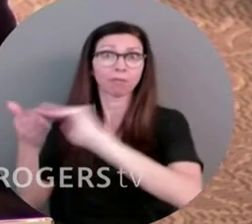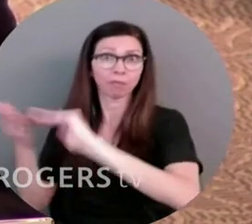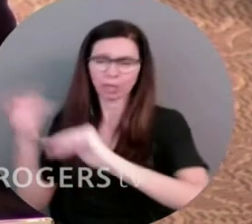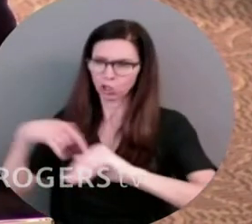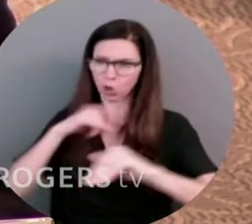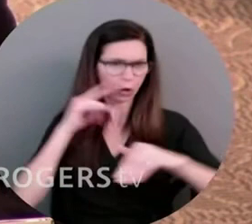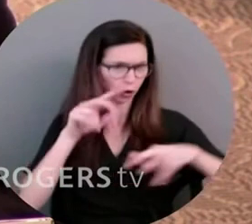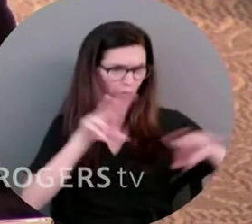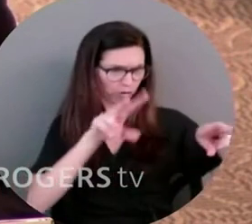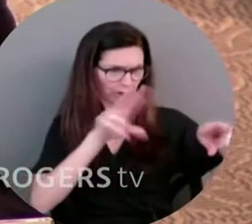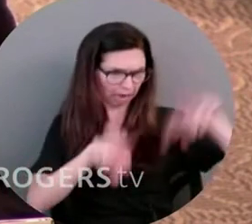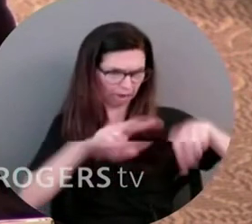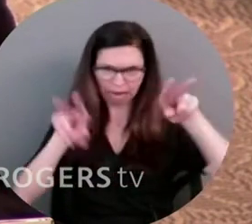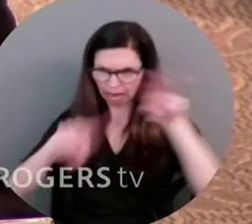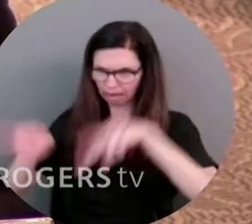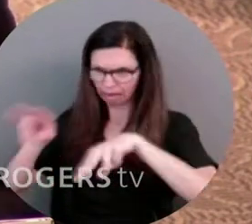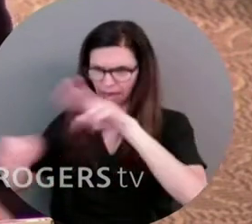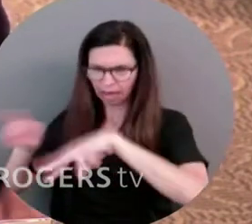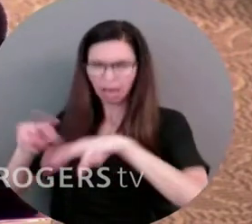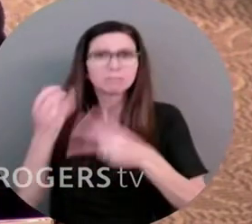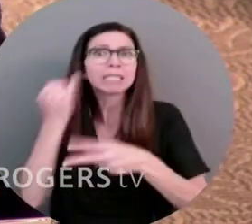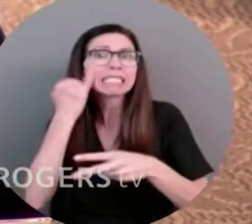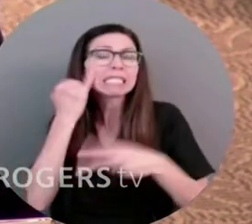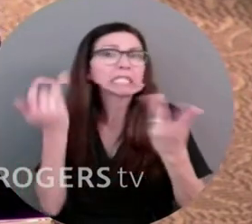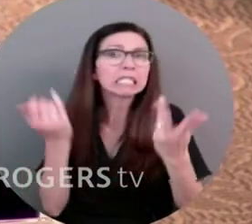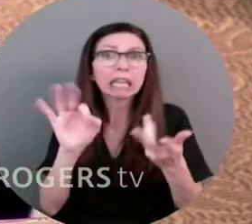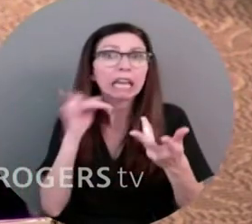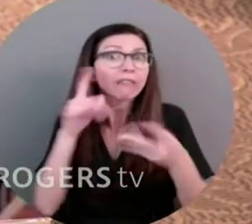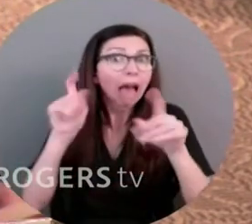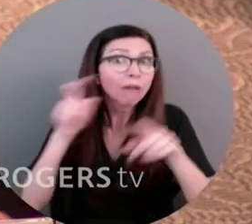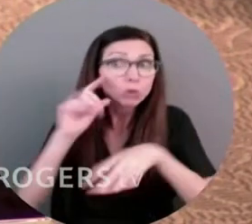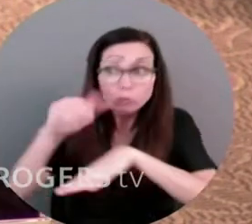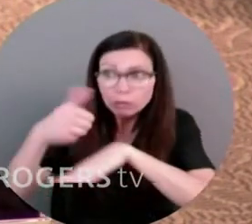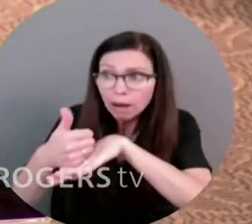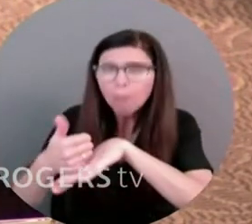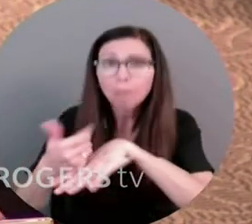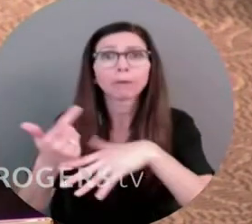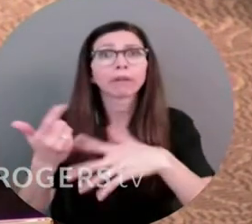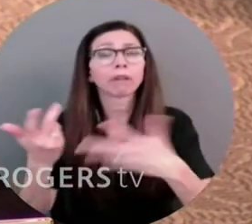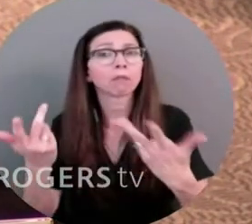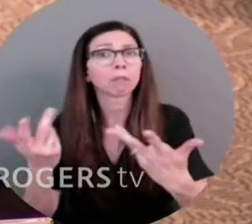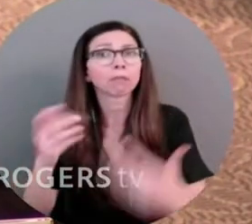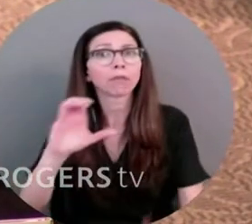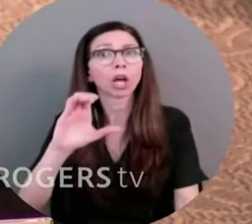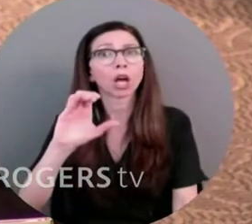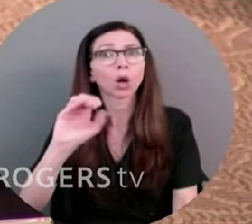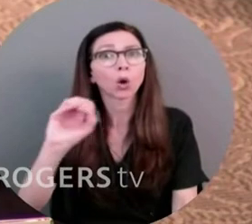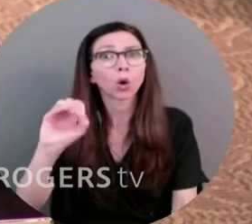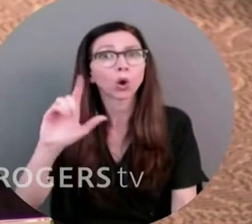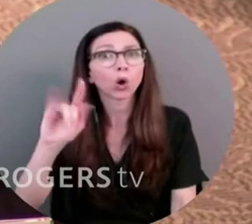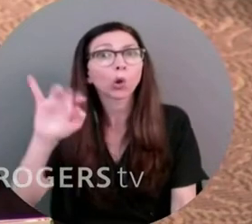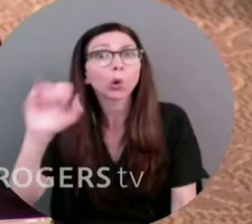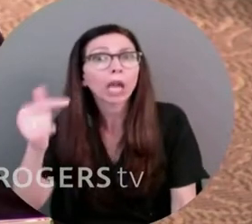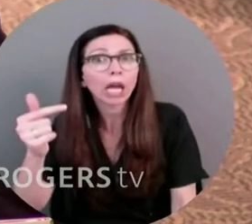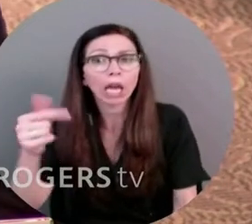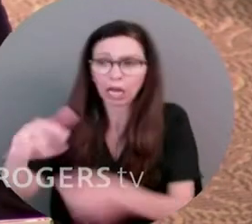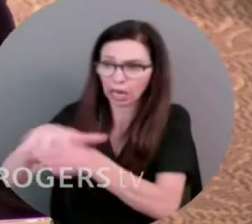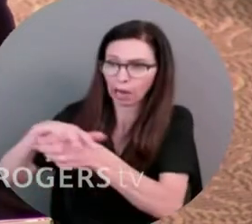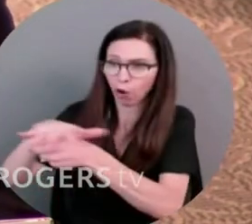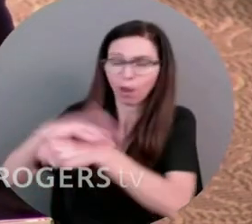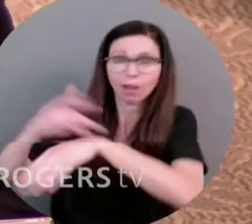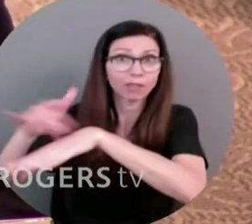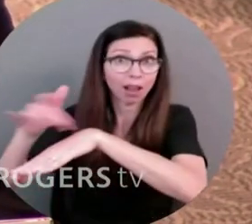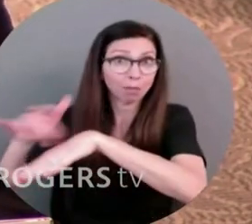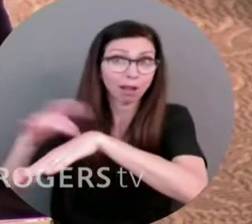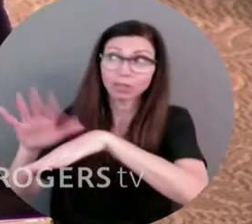any other areas of the city that we should have cooling centers available as you mentioned, as the summer goes on. So it'll be something that